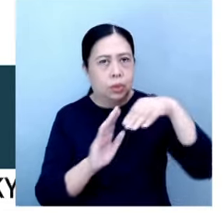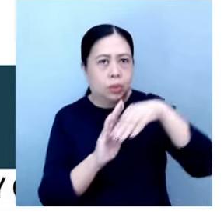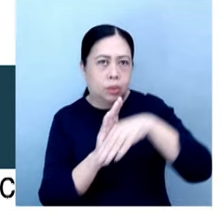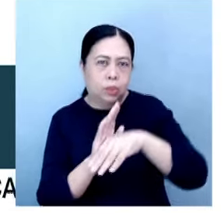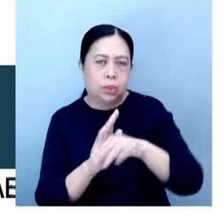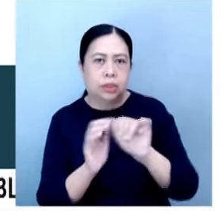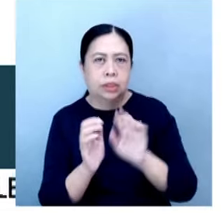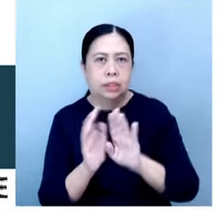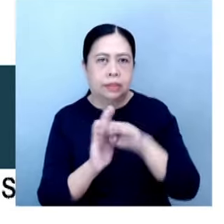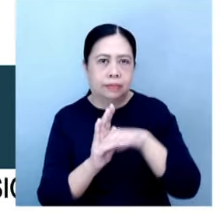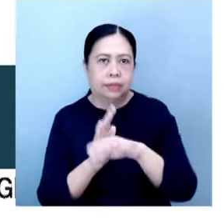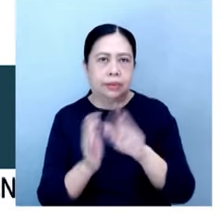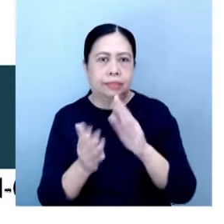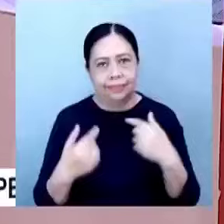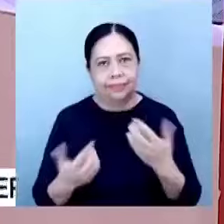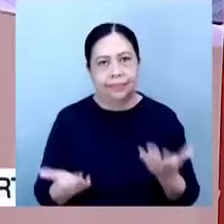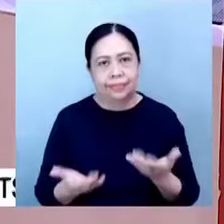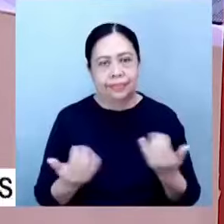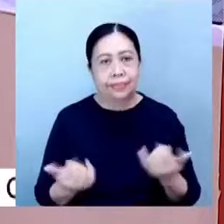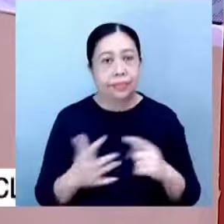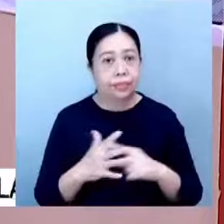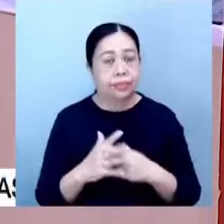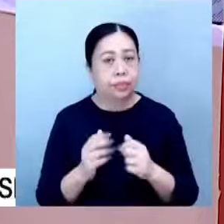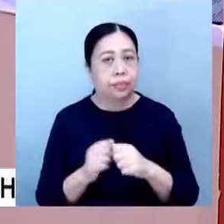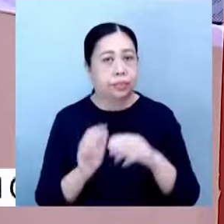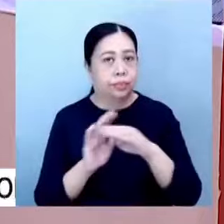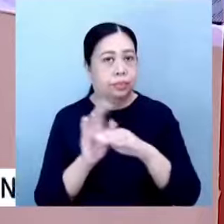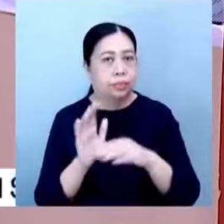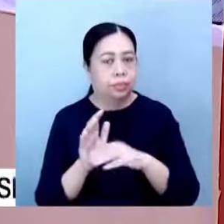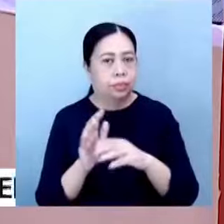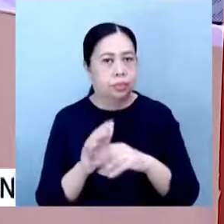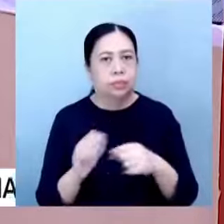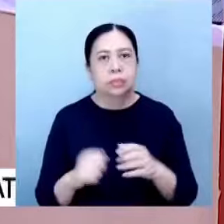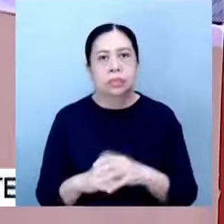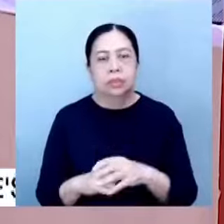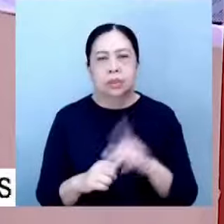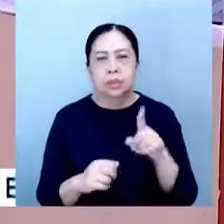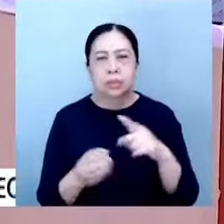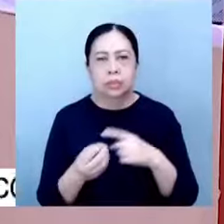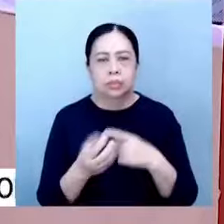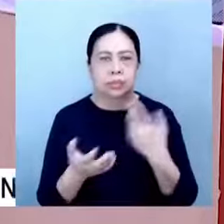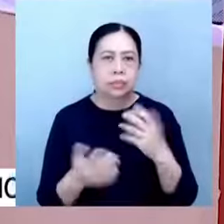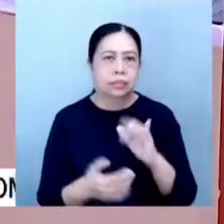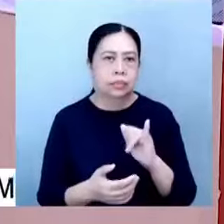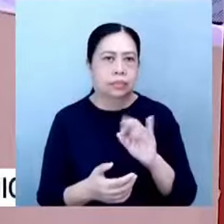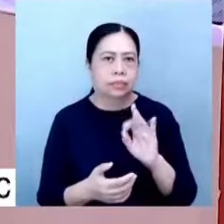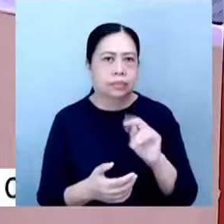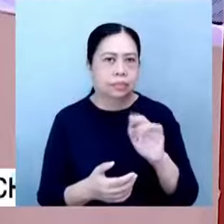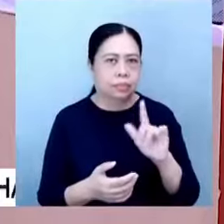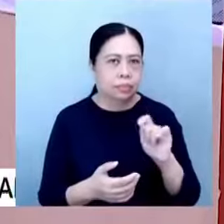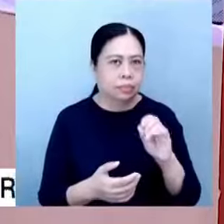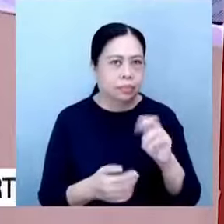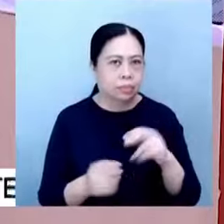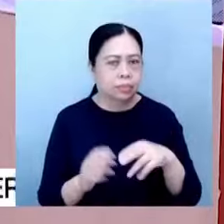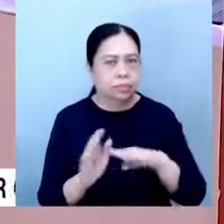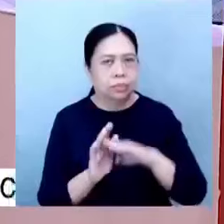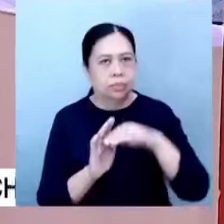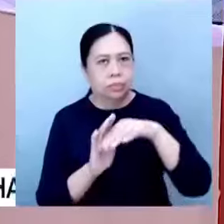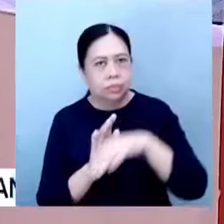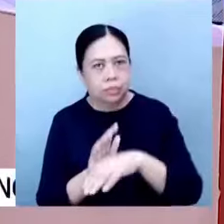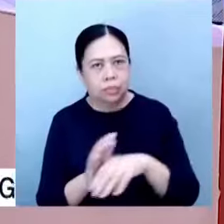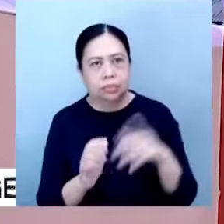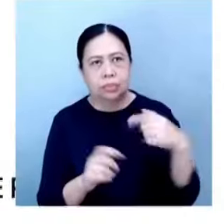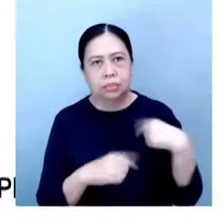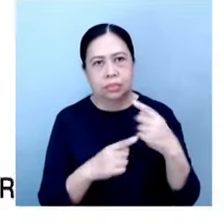inflation becomes evident. The latest inflation print dropping to its lowest rate since October 2020.